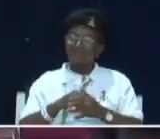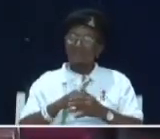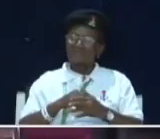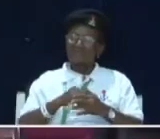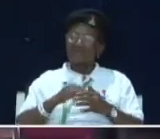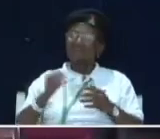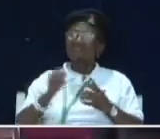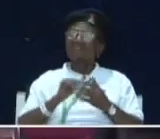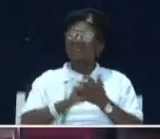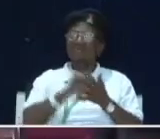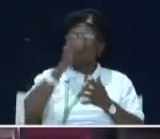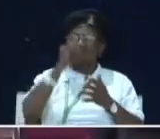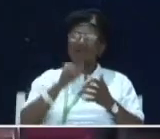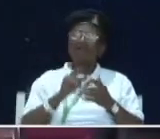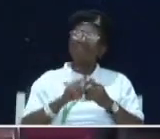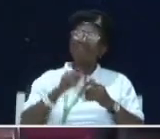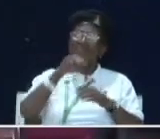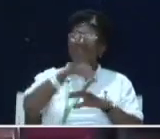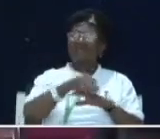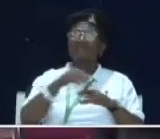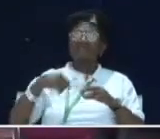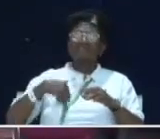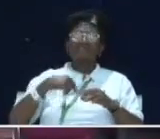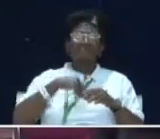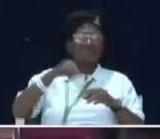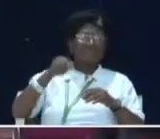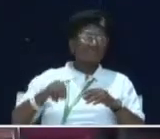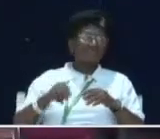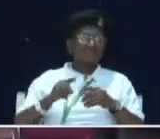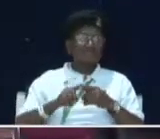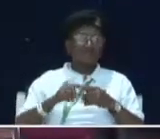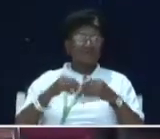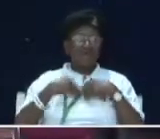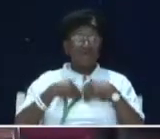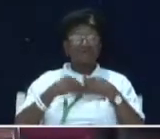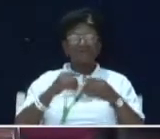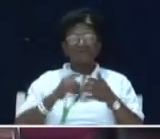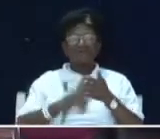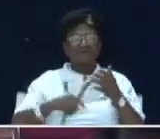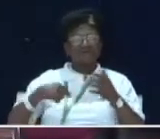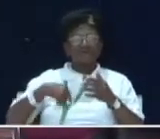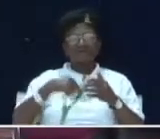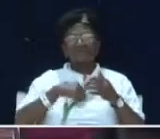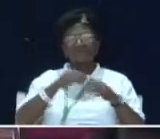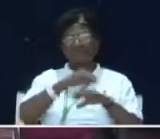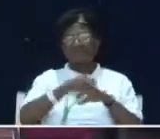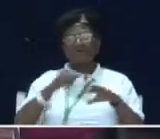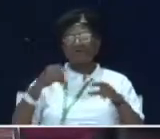tonight we need to have what we call a father's blessing.